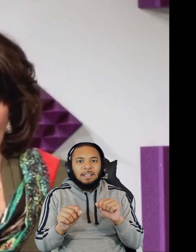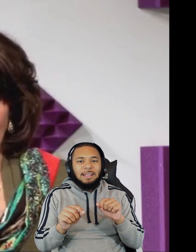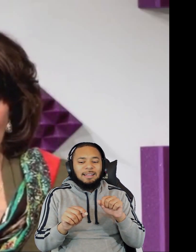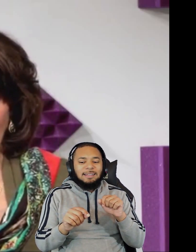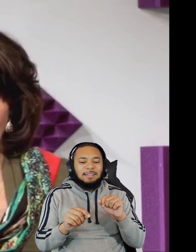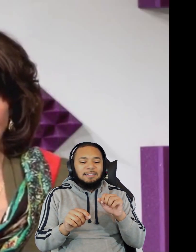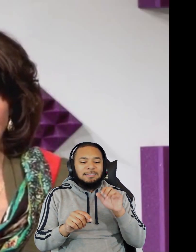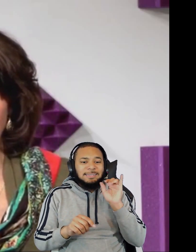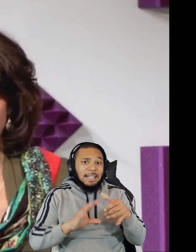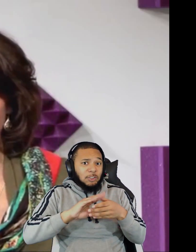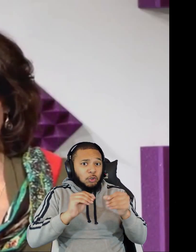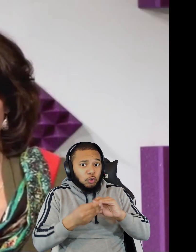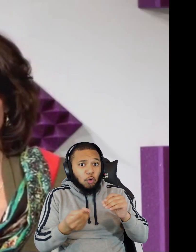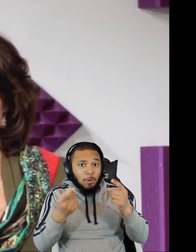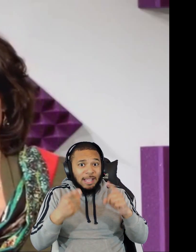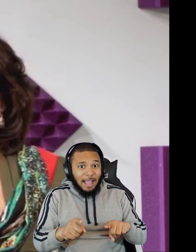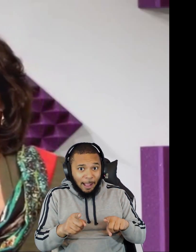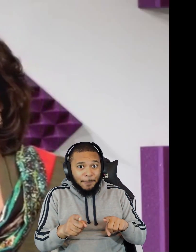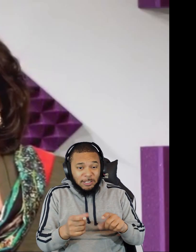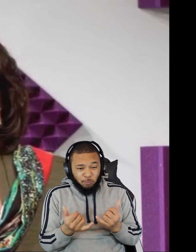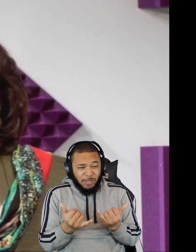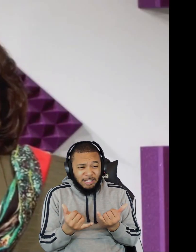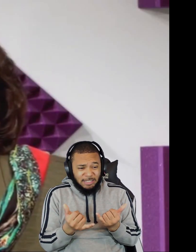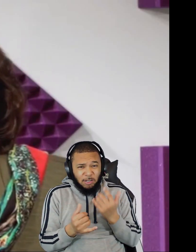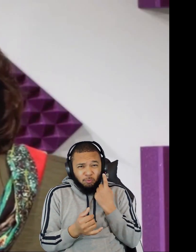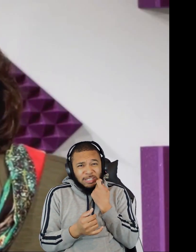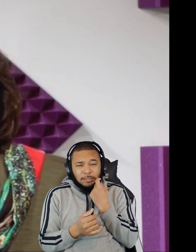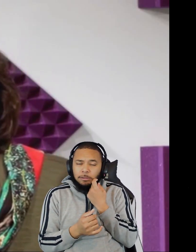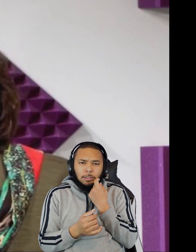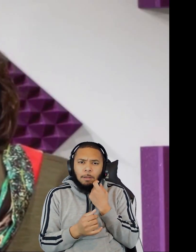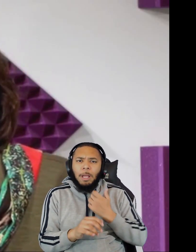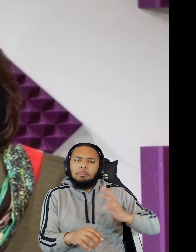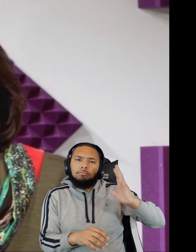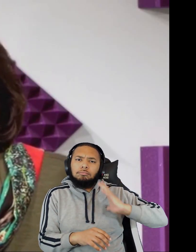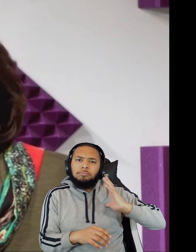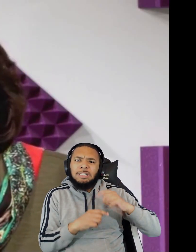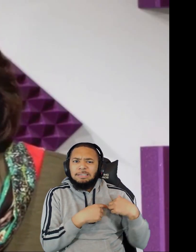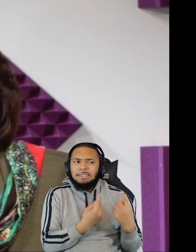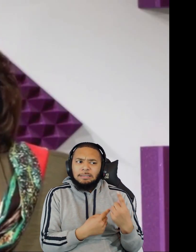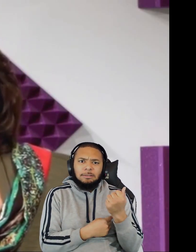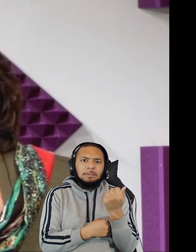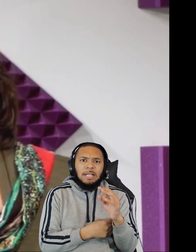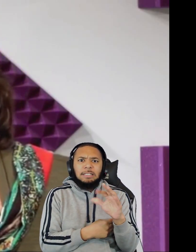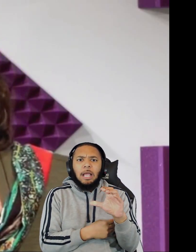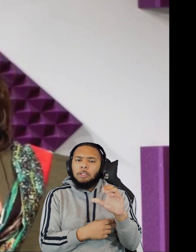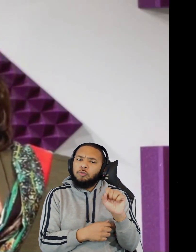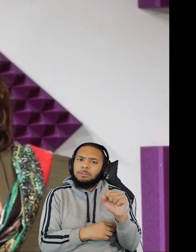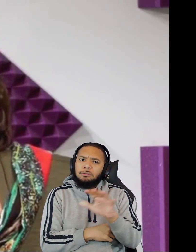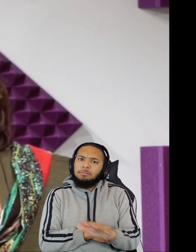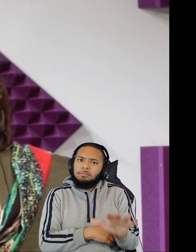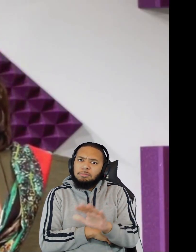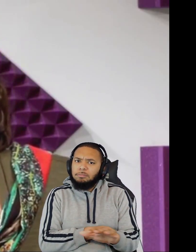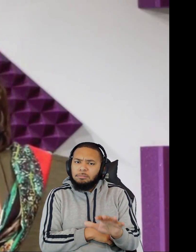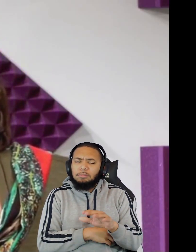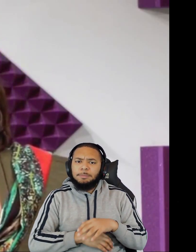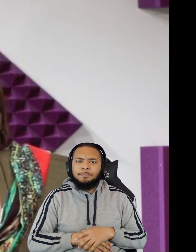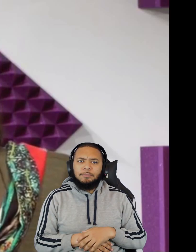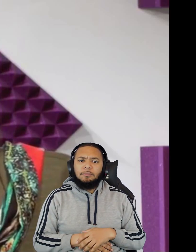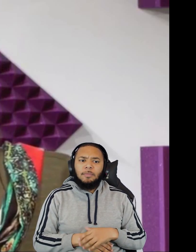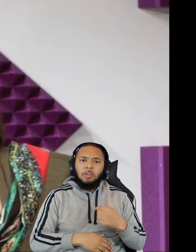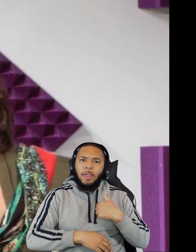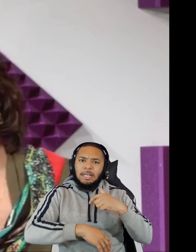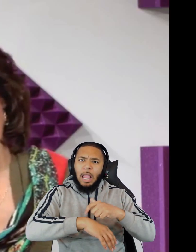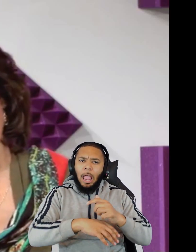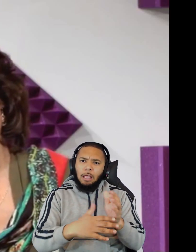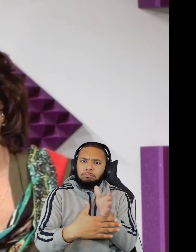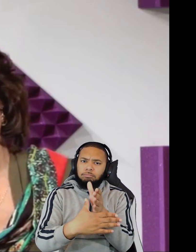since the advent of elevators, which was in the early 1900s. So that kind of gives us a time bracket, doesn't it? It's kind